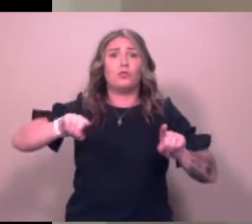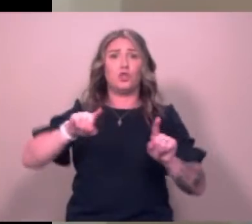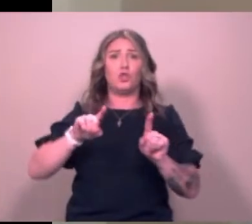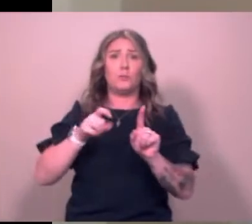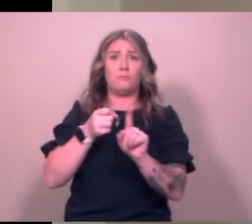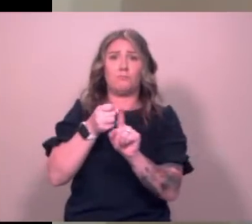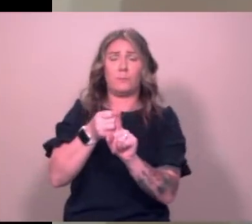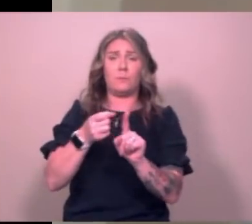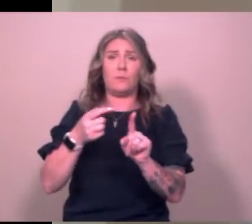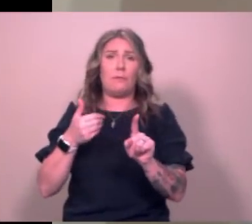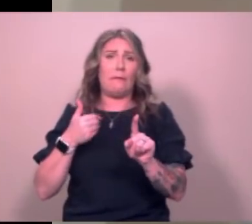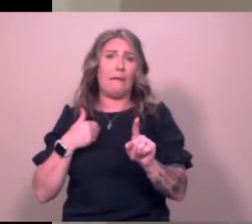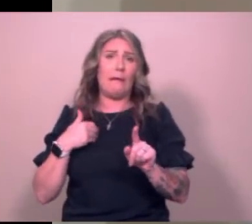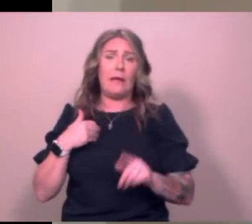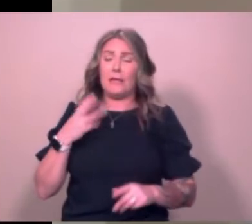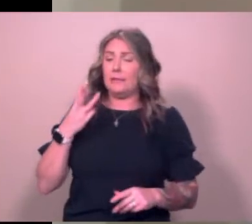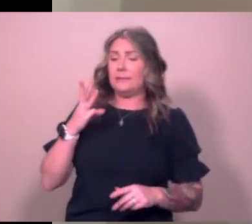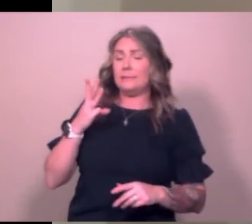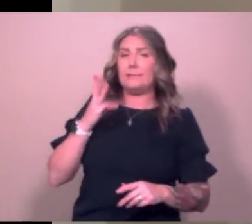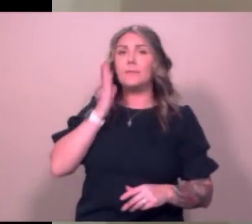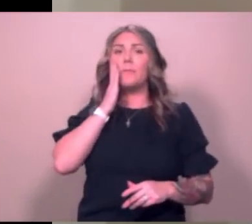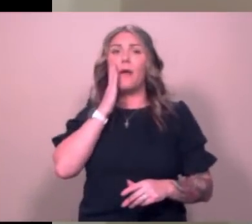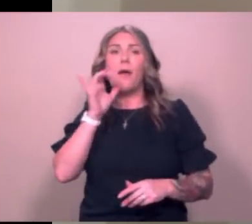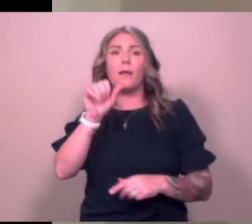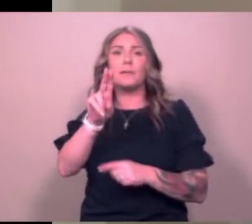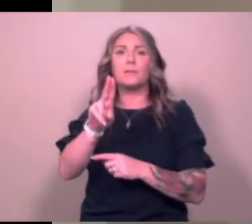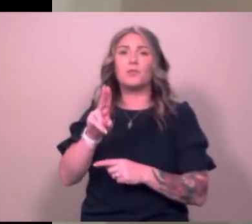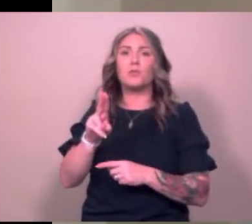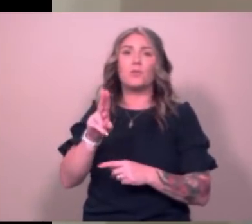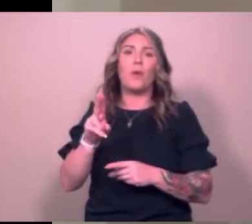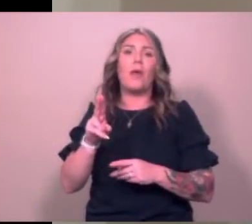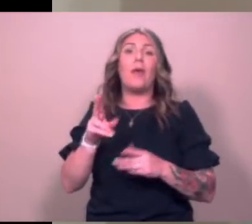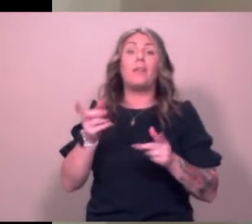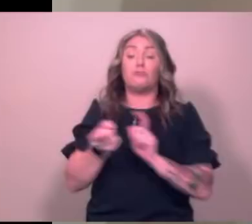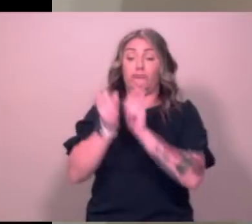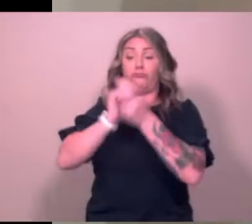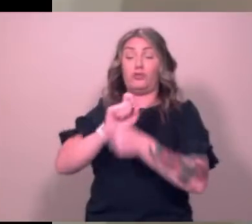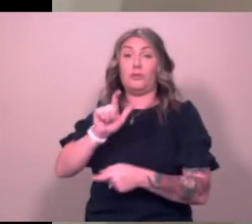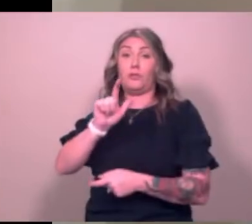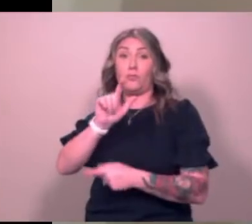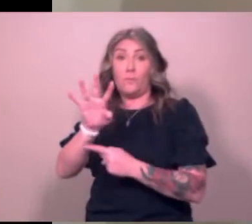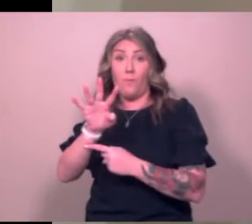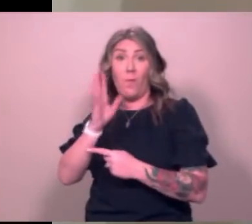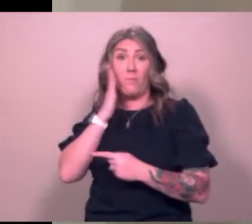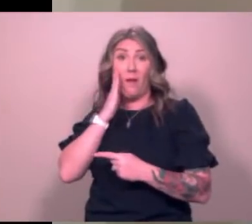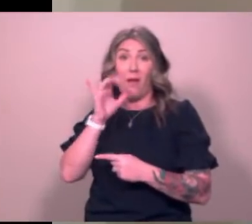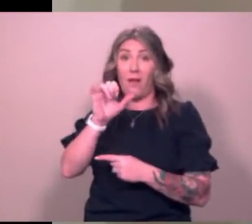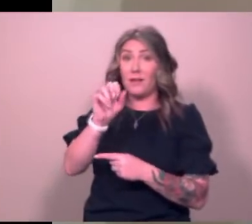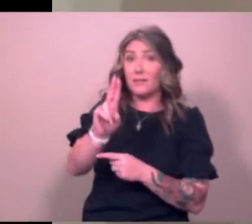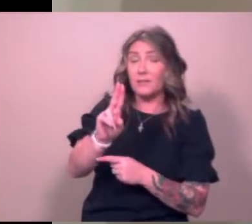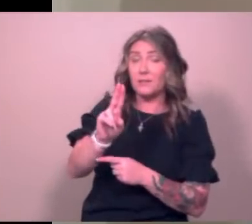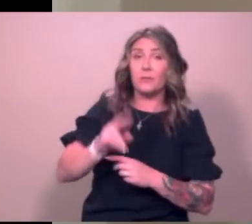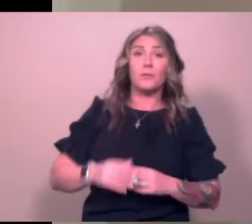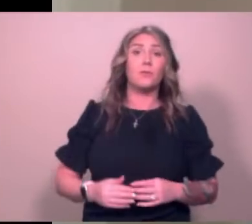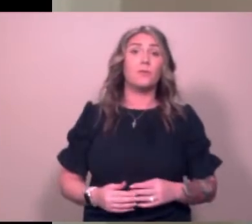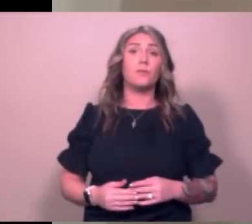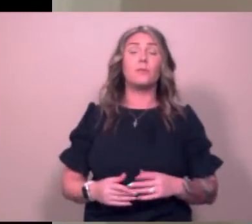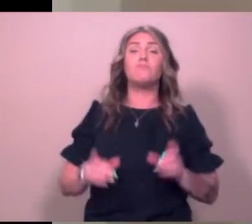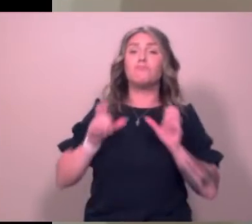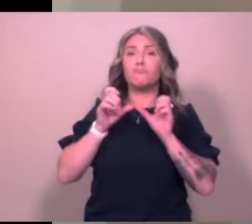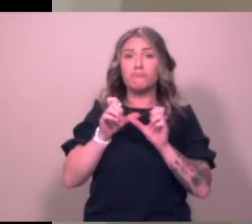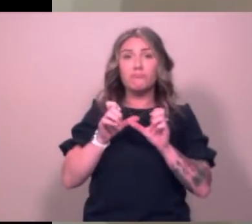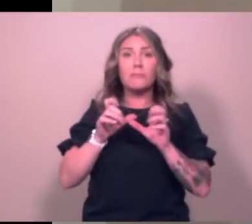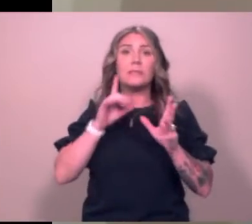we had a 16-bed ICU and moved to a 24-bed ICU, been able to maintain staffing